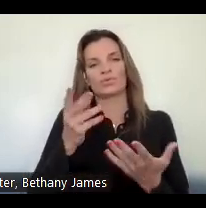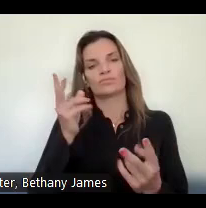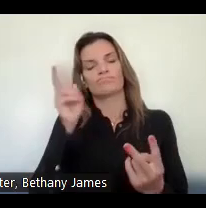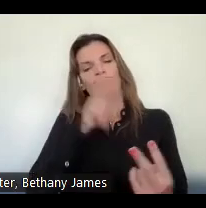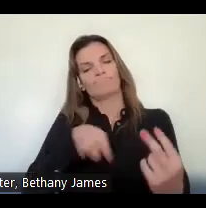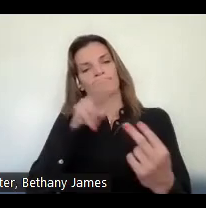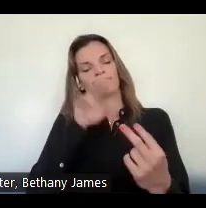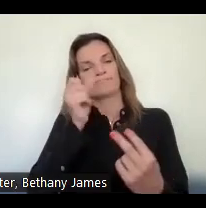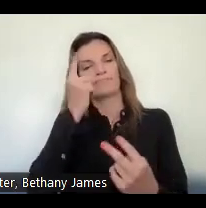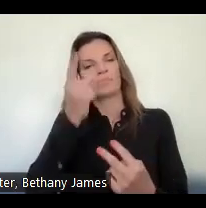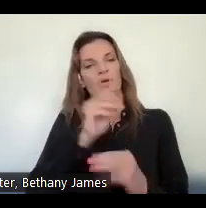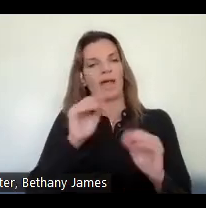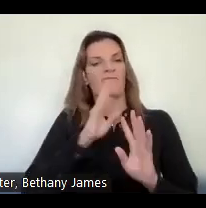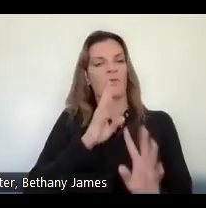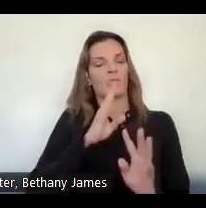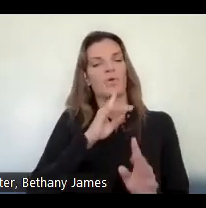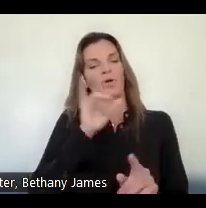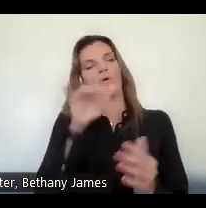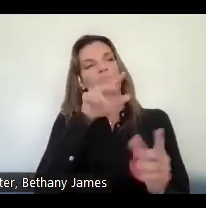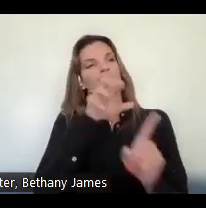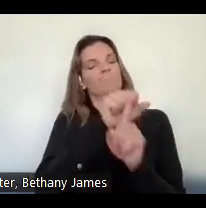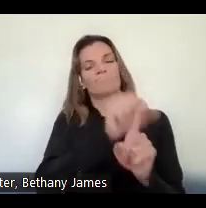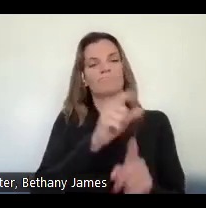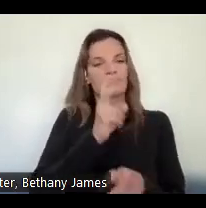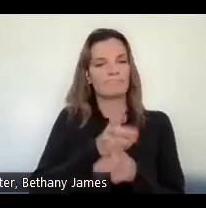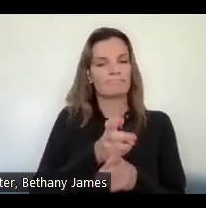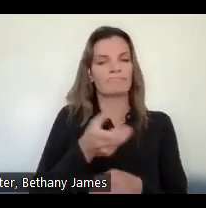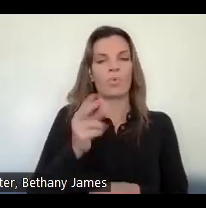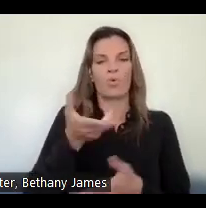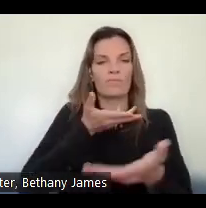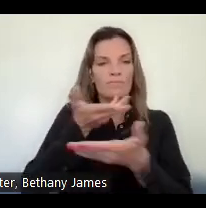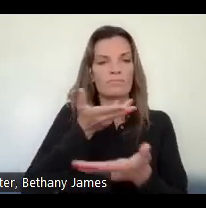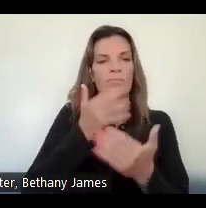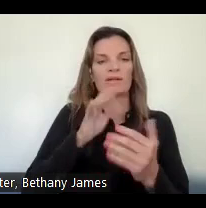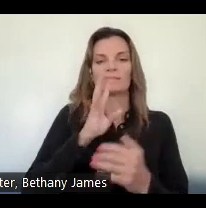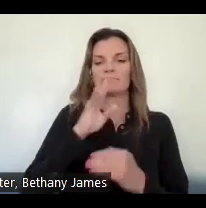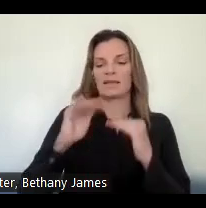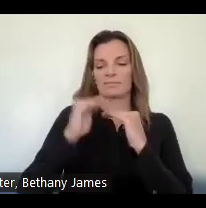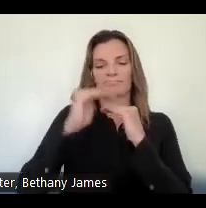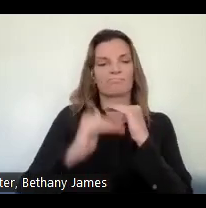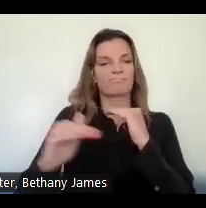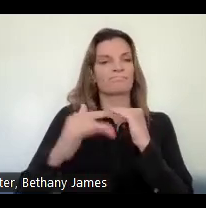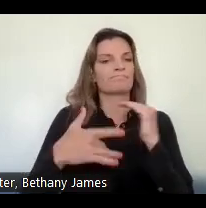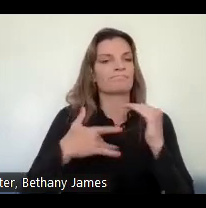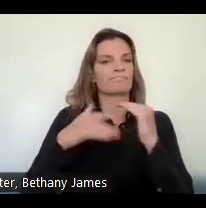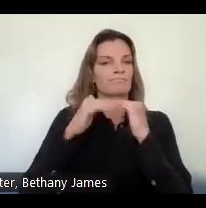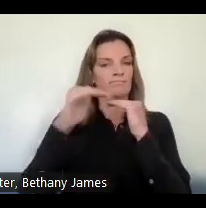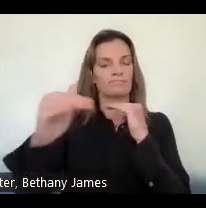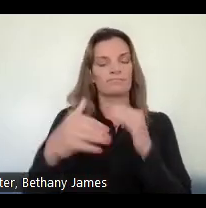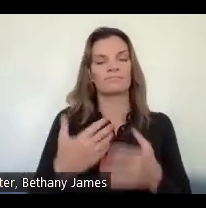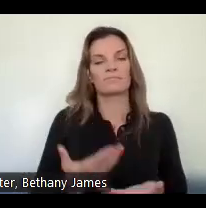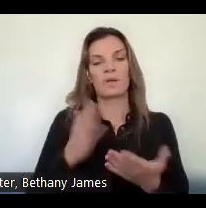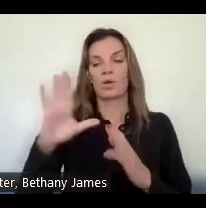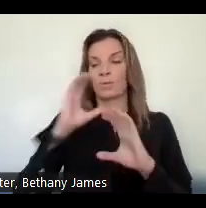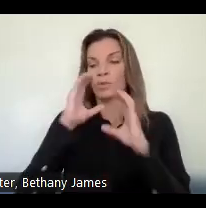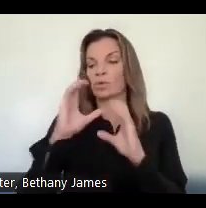difference in conversational skills as a whole, and maybe an atypical affect. There's also a range in communication styles, whether